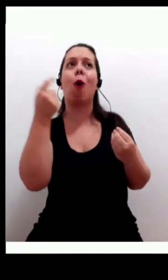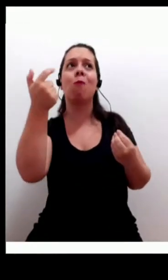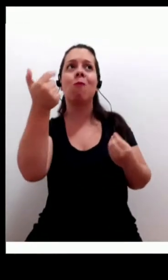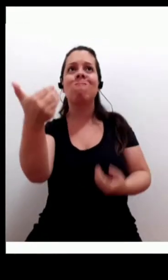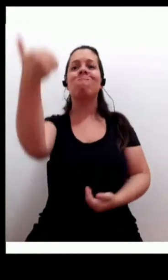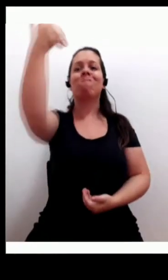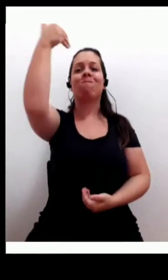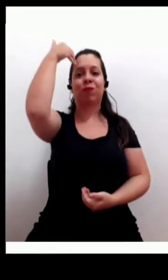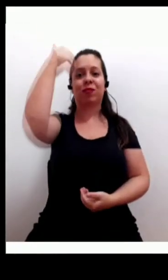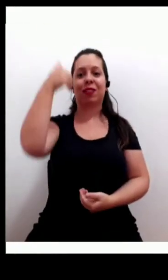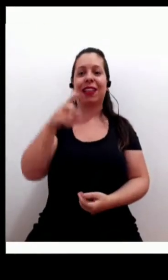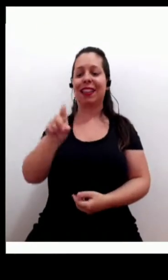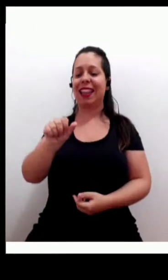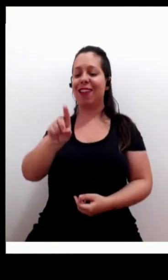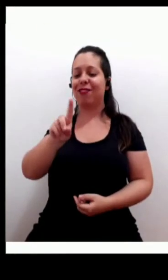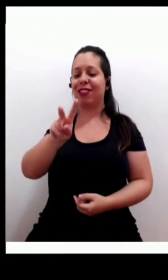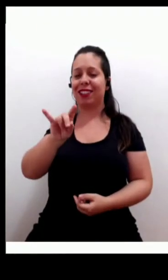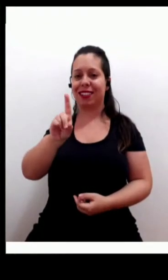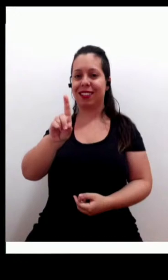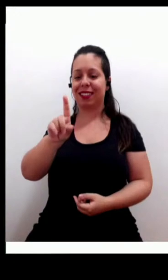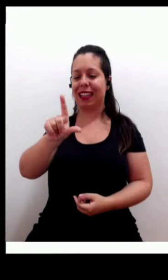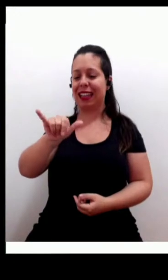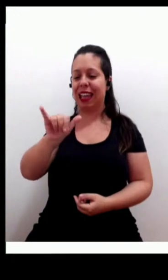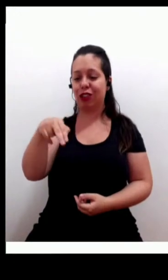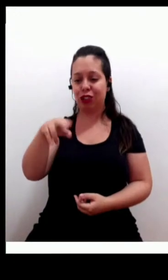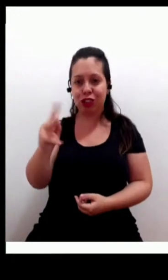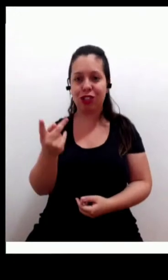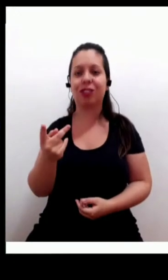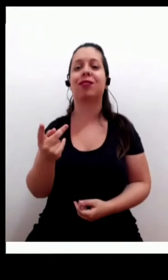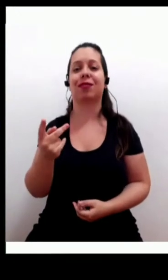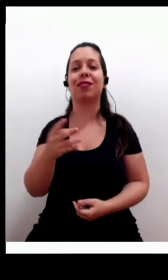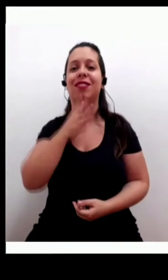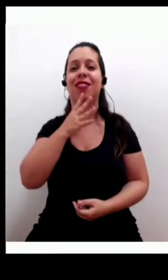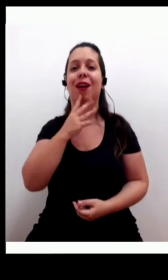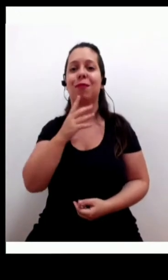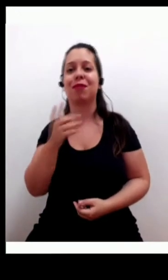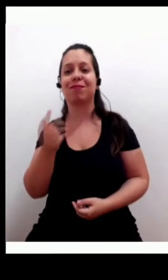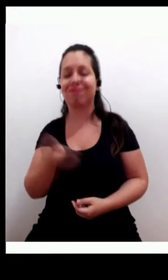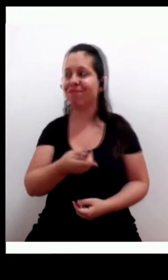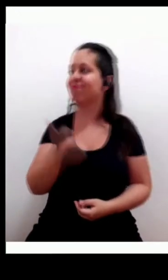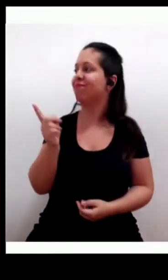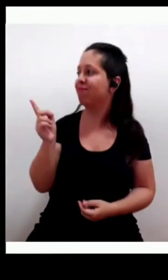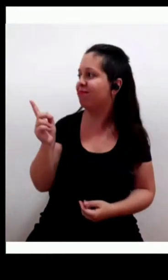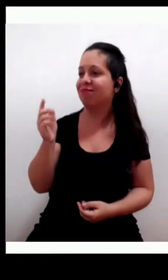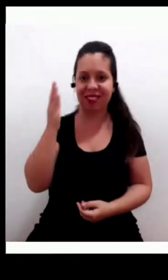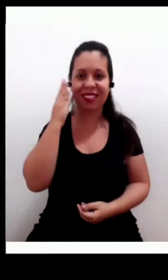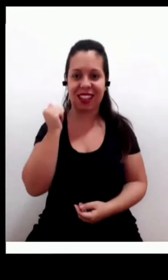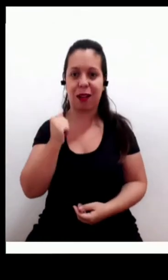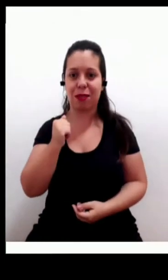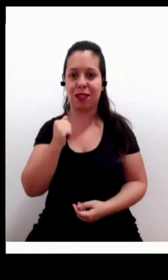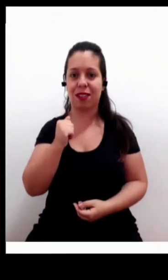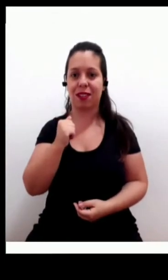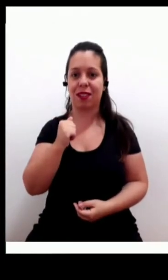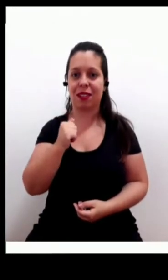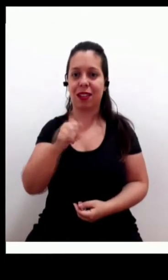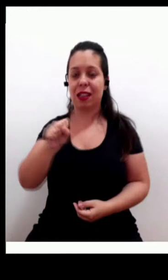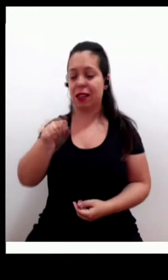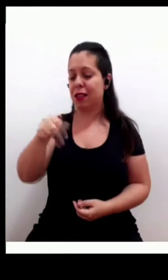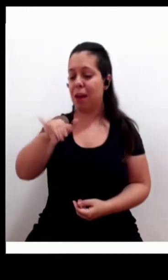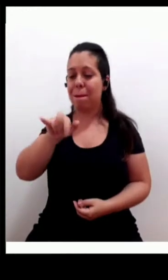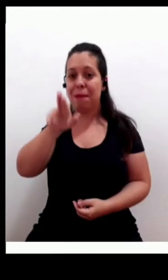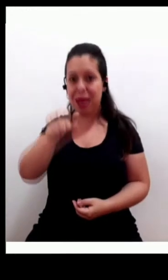does. And Baz Luhrmann does. And, in a different way, Samira Makhmalbaf